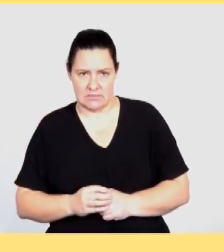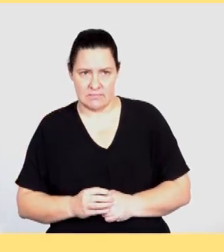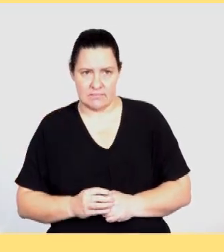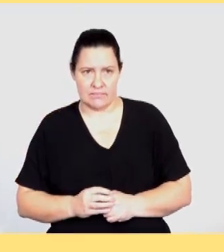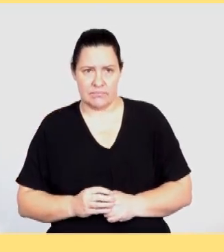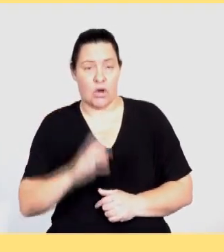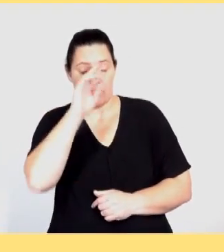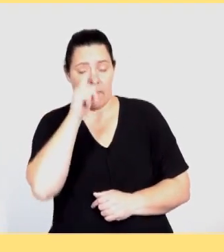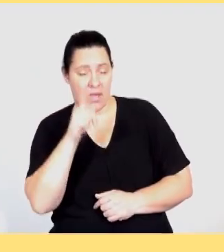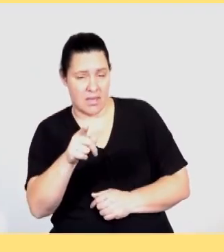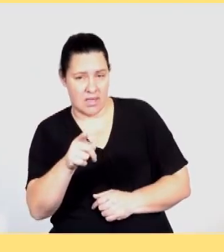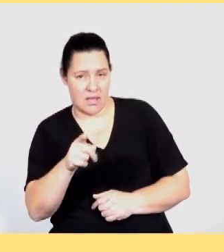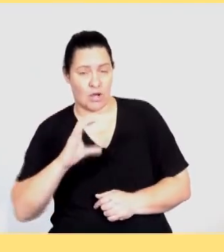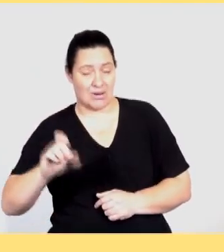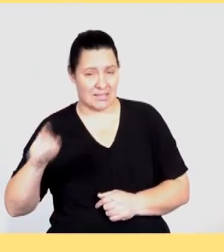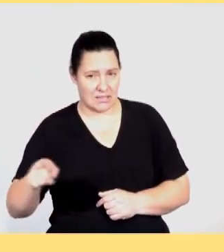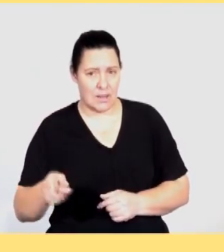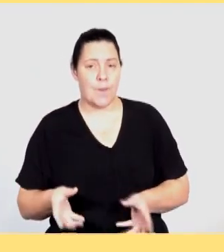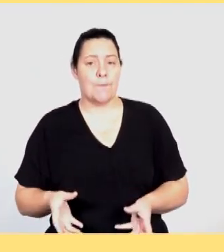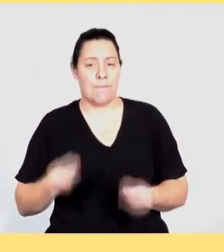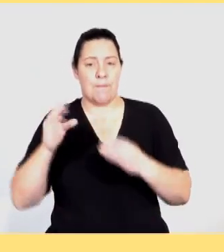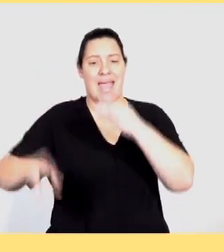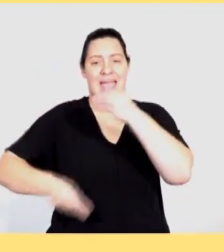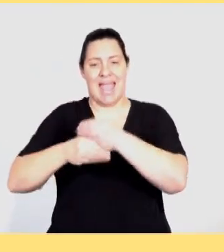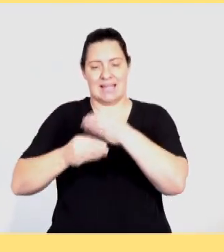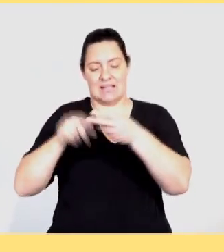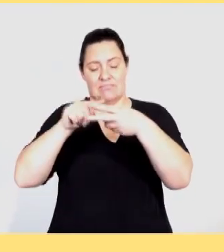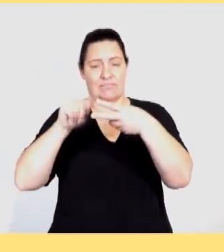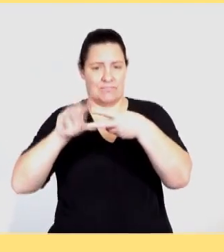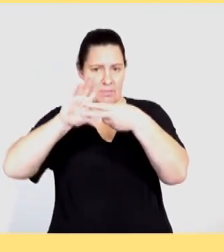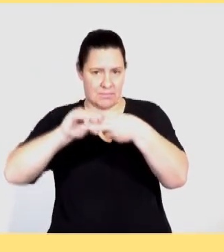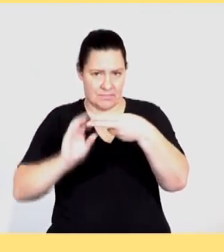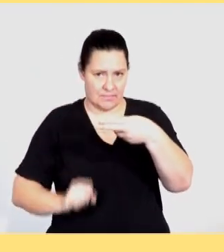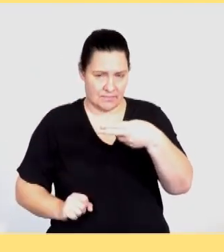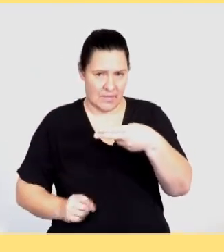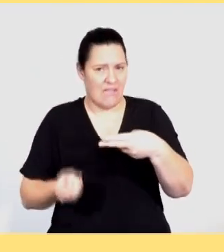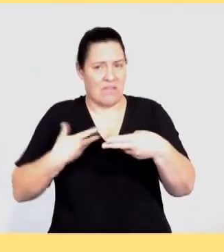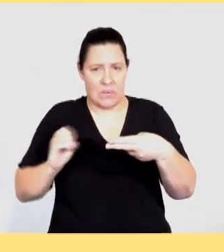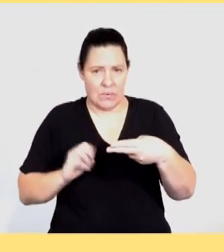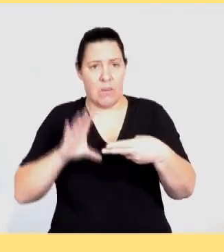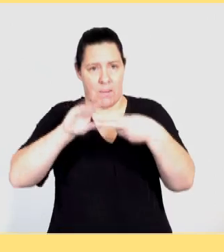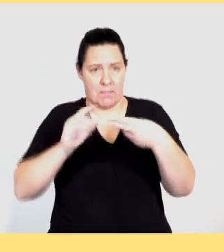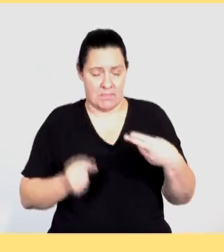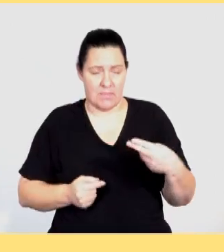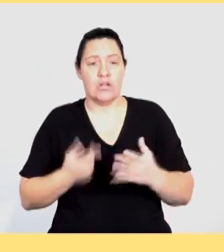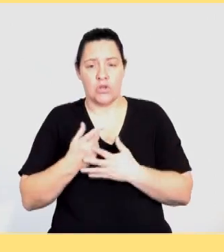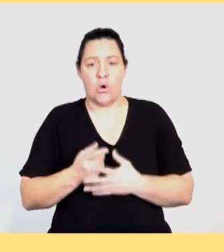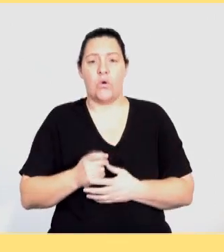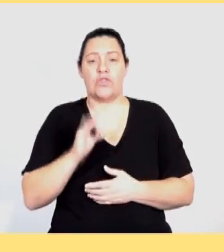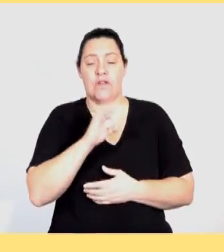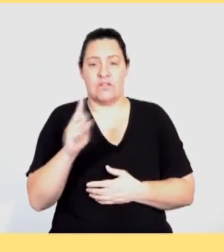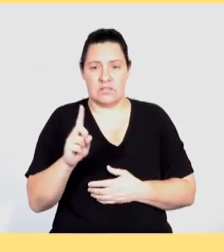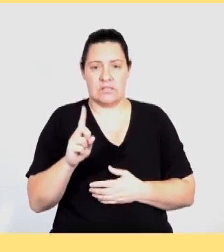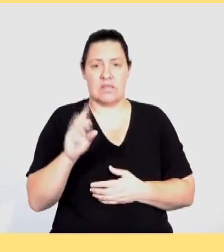your 65,220. Remember, you could have got it by adding these two amounts as well, if they are not given. So on the